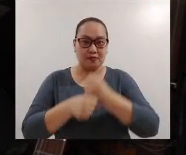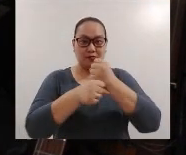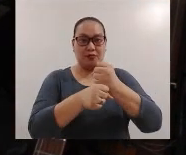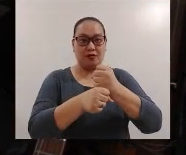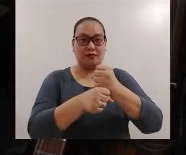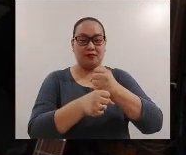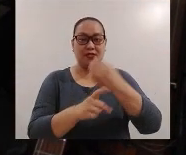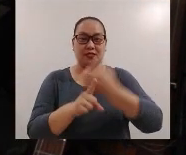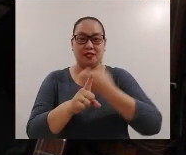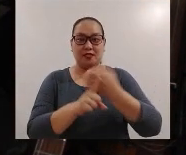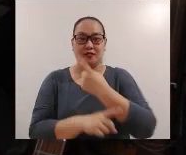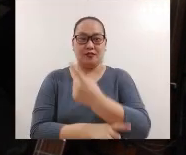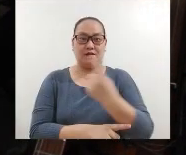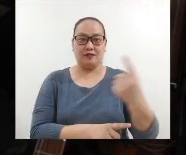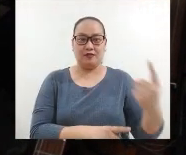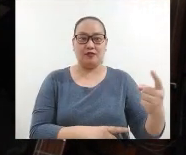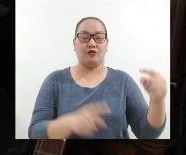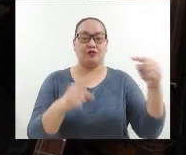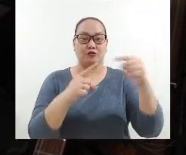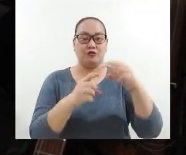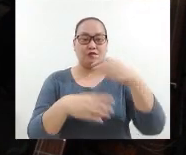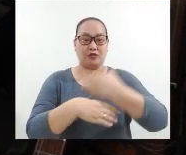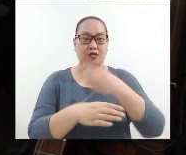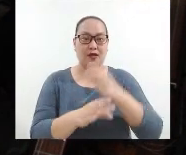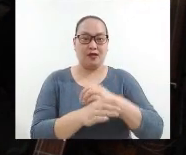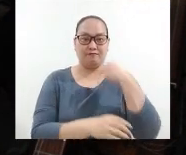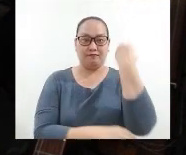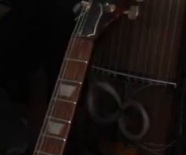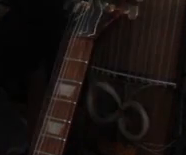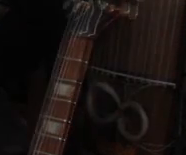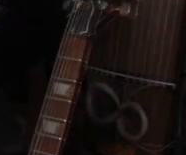a beautiful music.